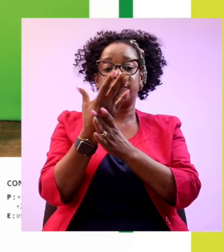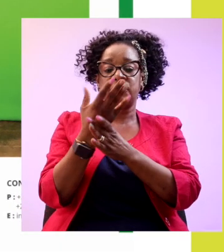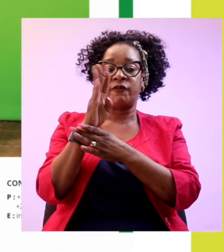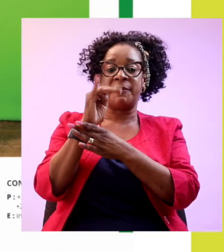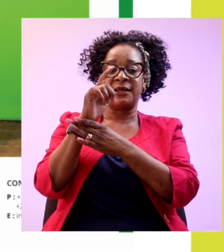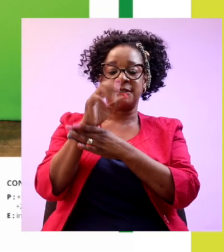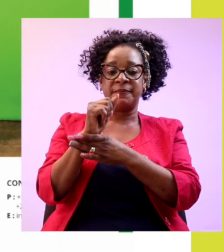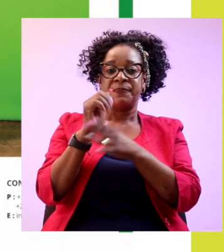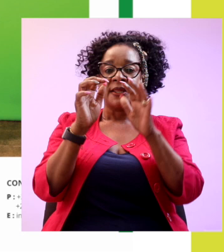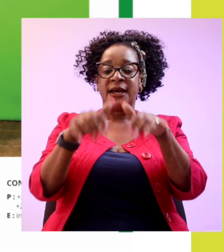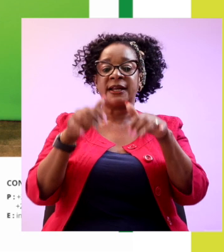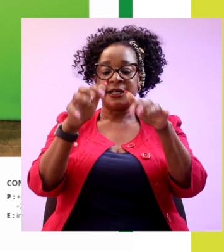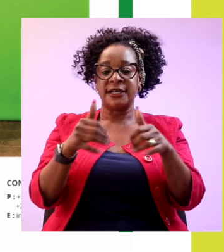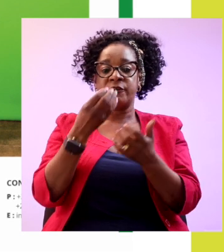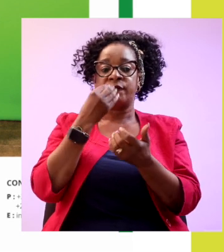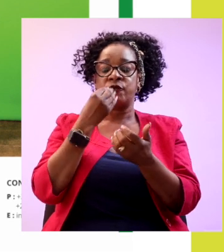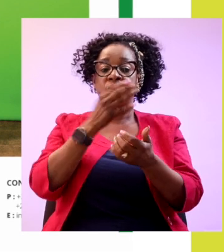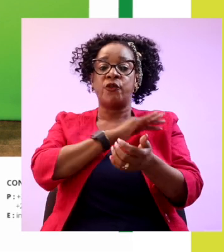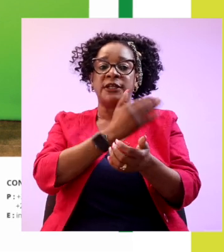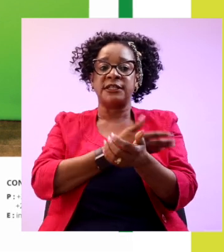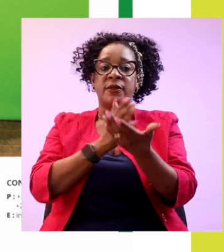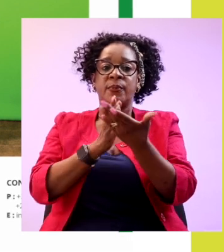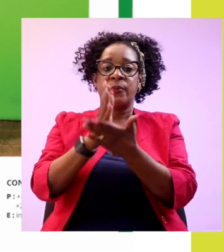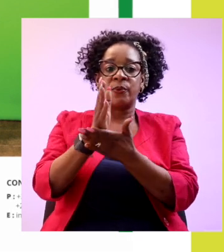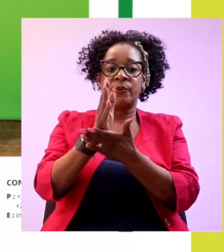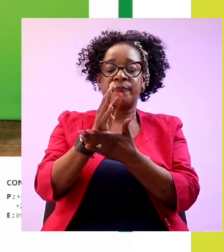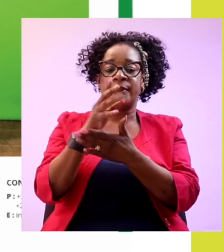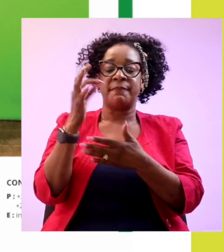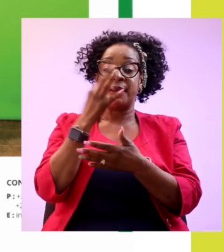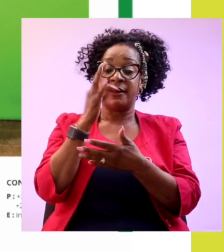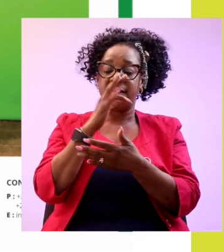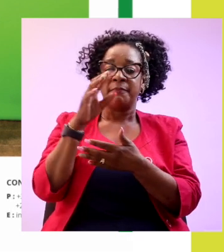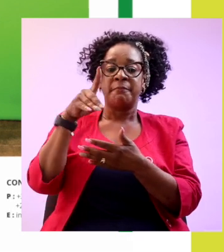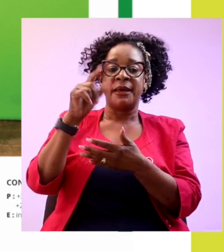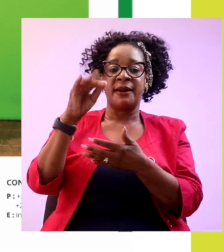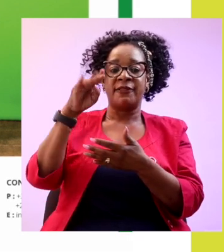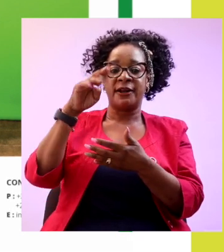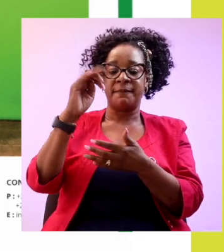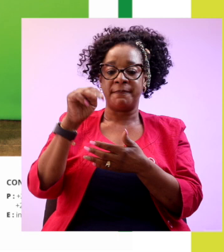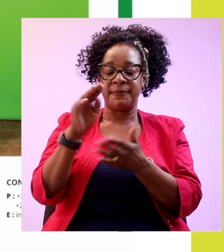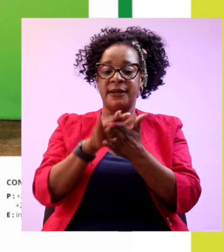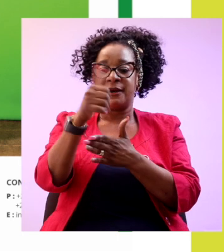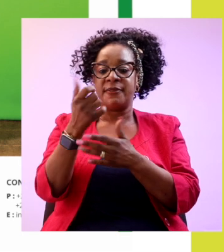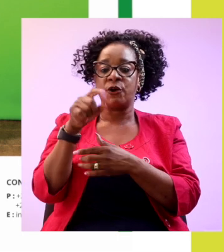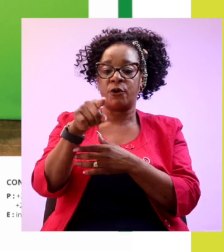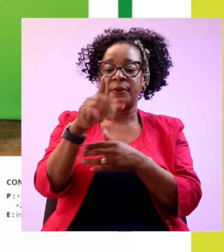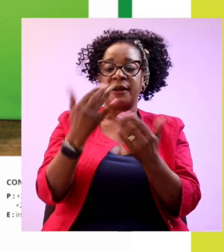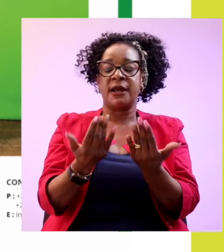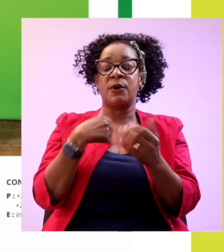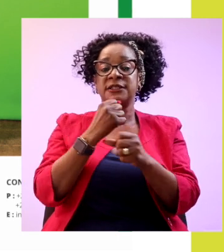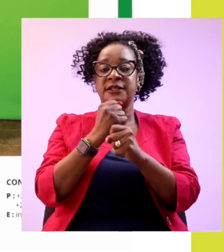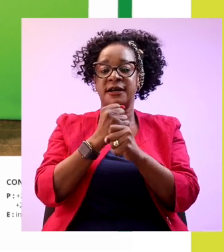Bixa production, the Agriculture and Food Authority, through the Miraa, Pyrethrum and other industrial crops directorate,